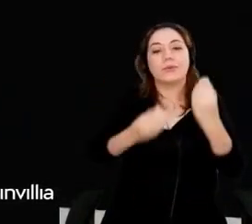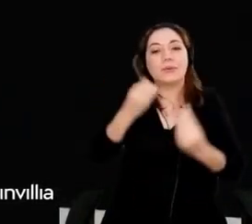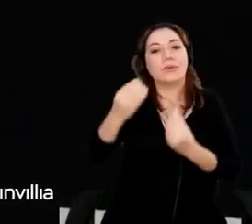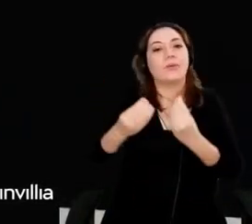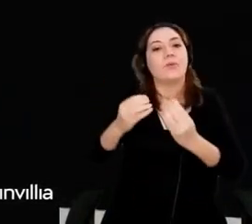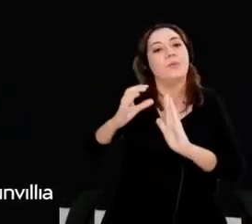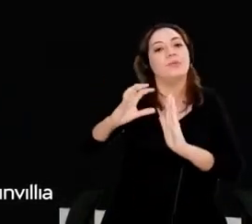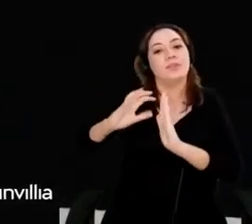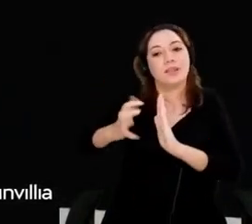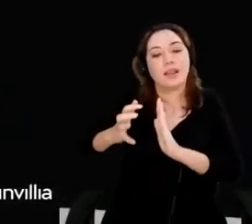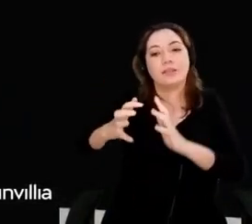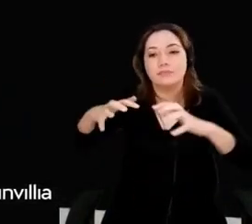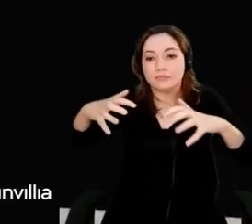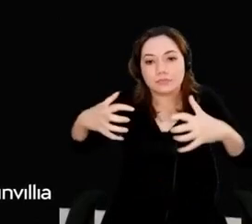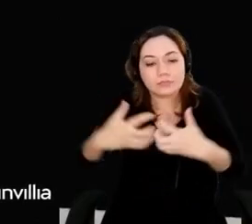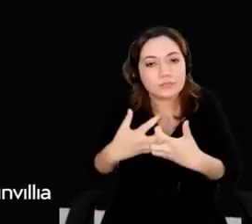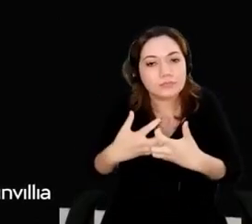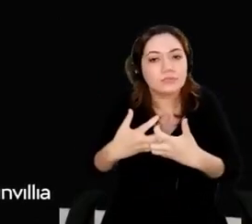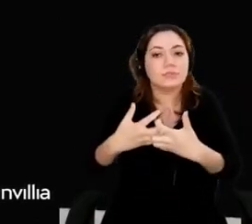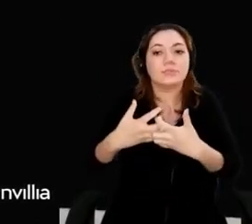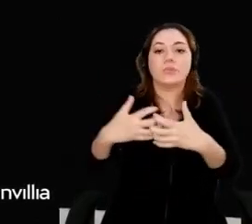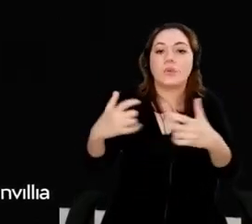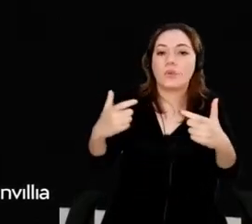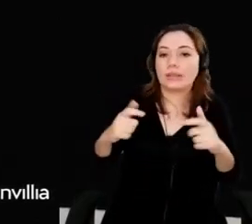allowed, where it's allowed to flow.